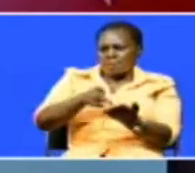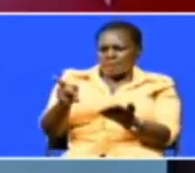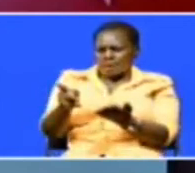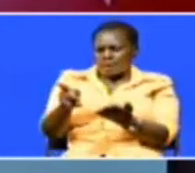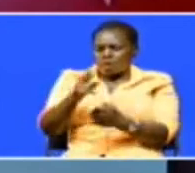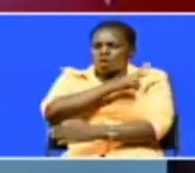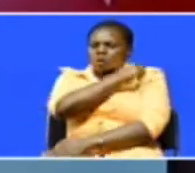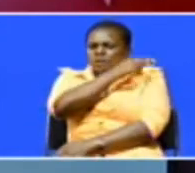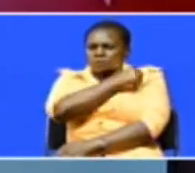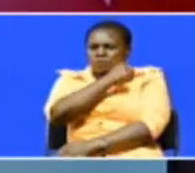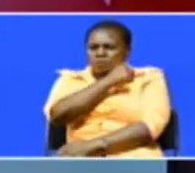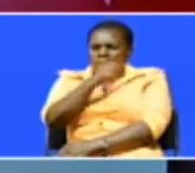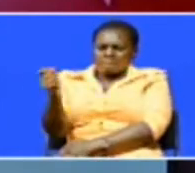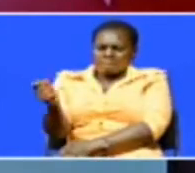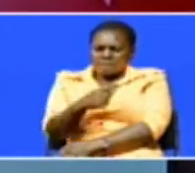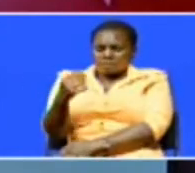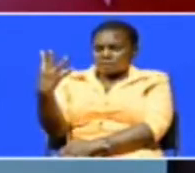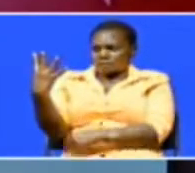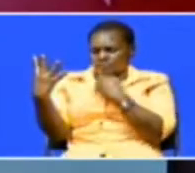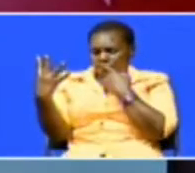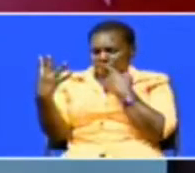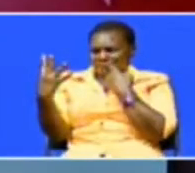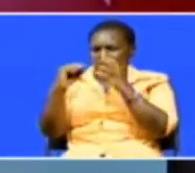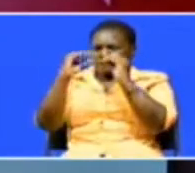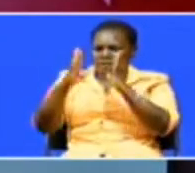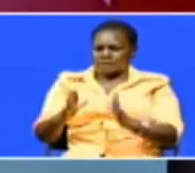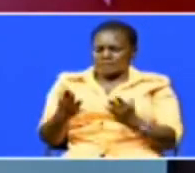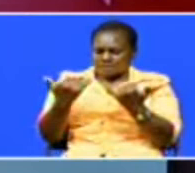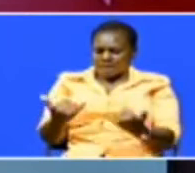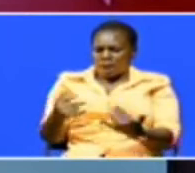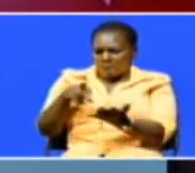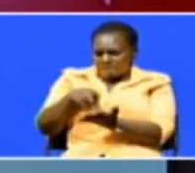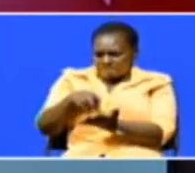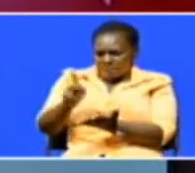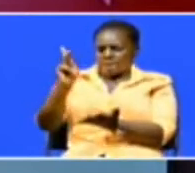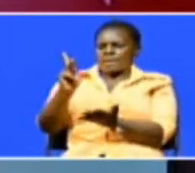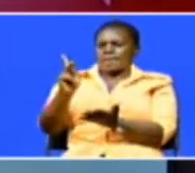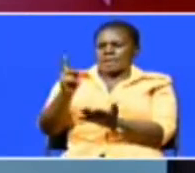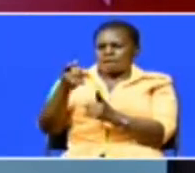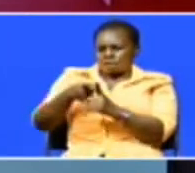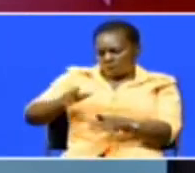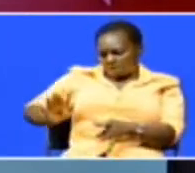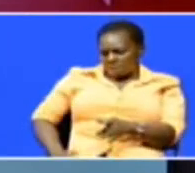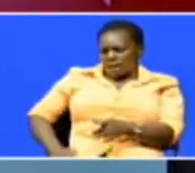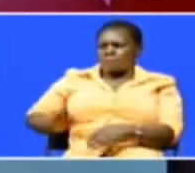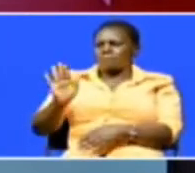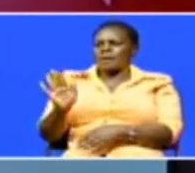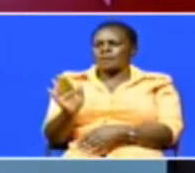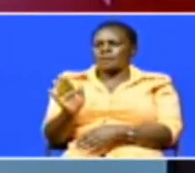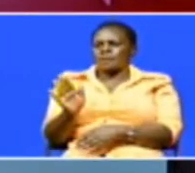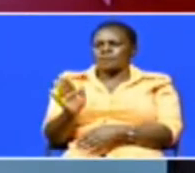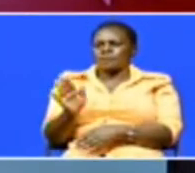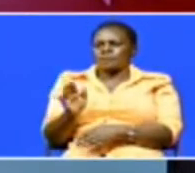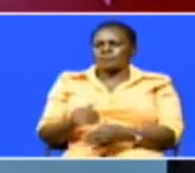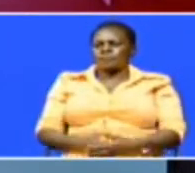payments to hospitals for more than 4 months. Some of the teachers are now forced to pay hospital costs from their own pocket. SKTN's Willie